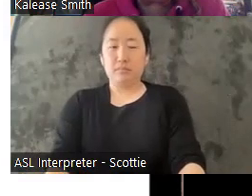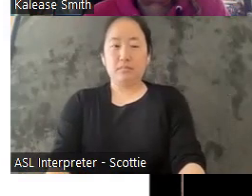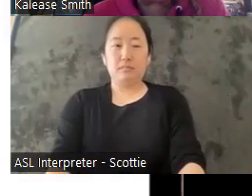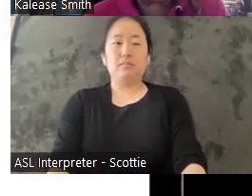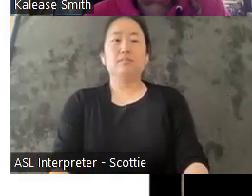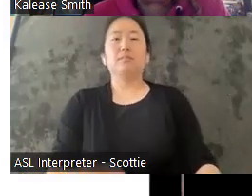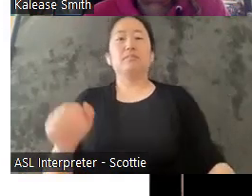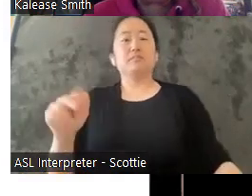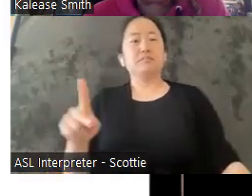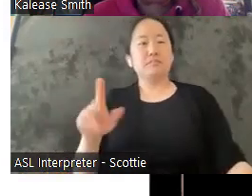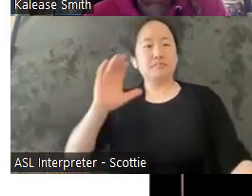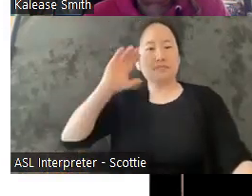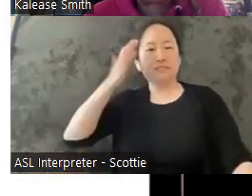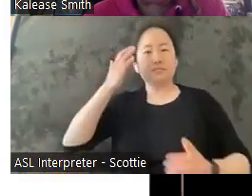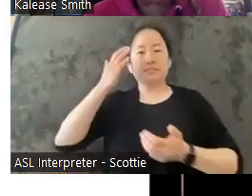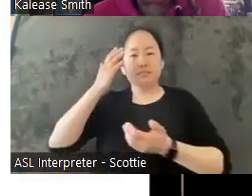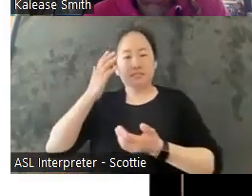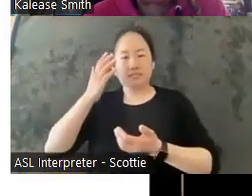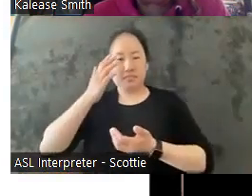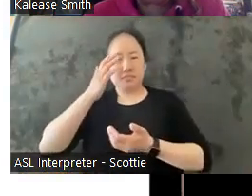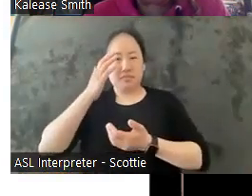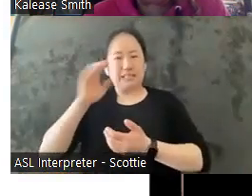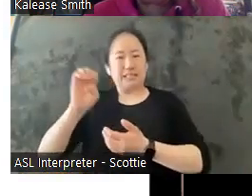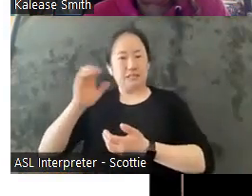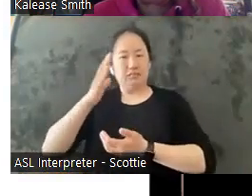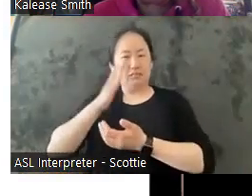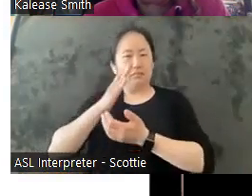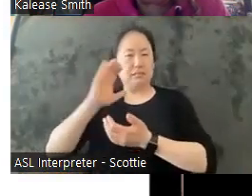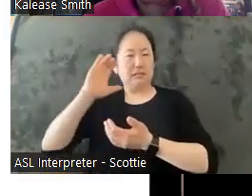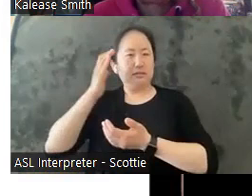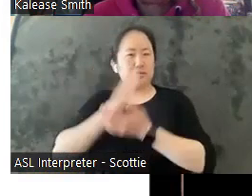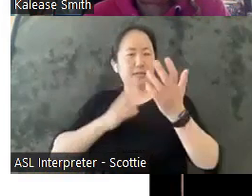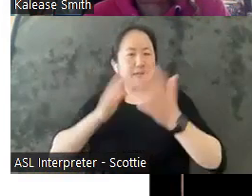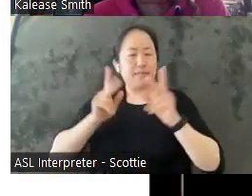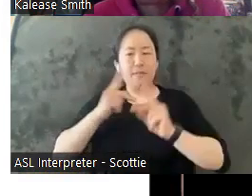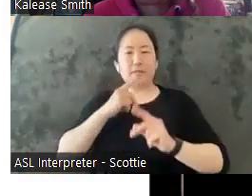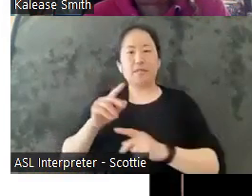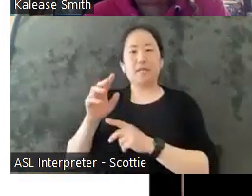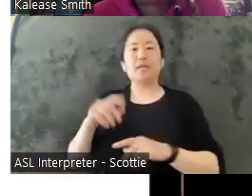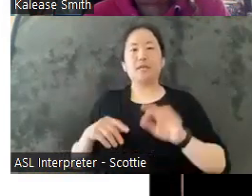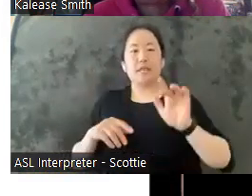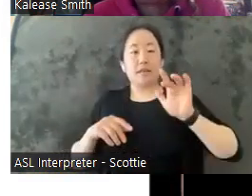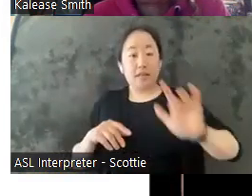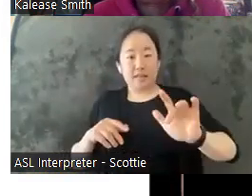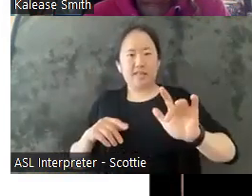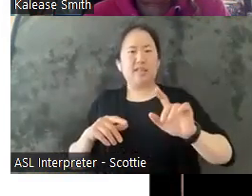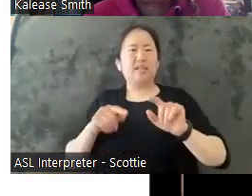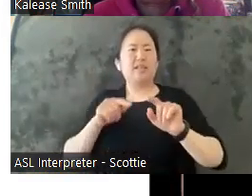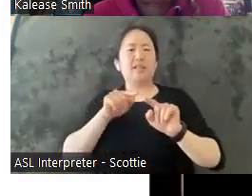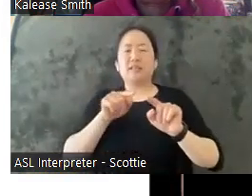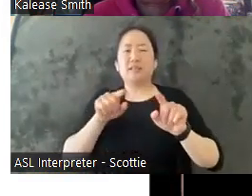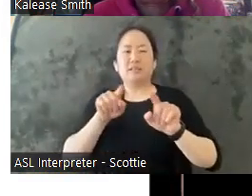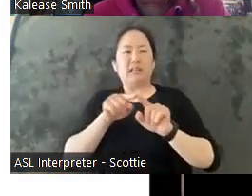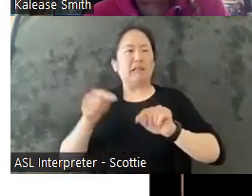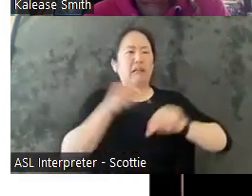Okay, it looks like some folks are saying that the word cloud is leading them to the same link as the last one. If you're having trouble with Menti, feel free